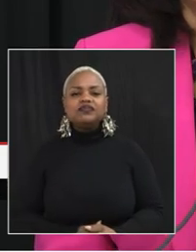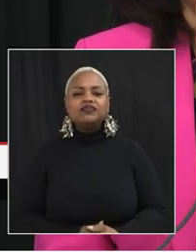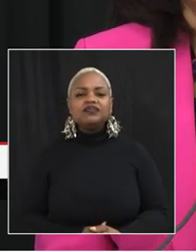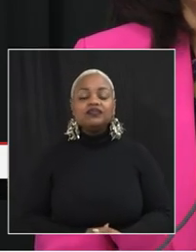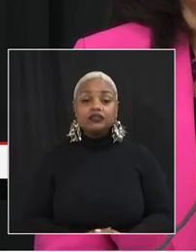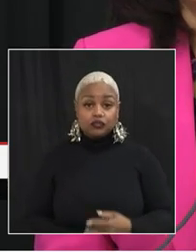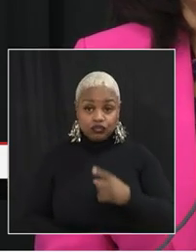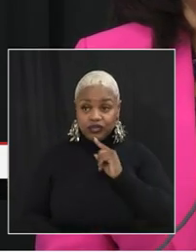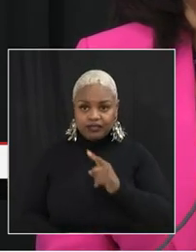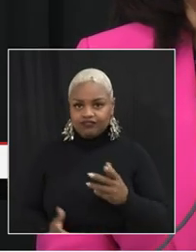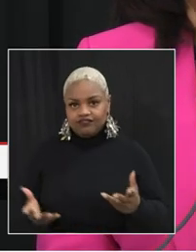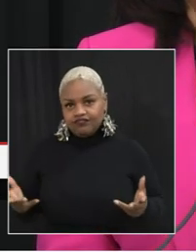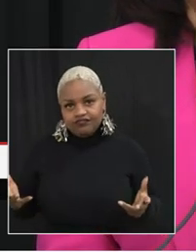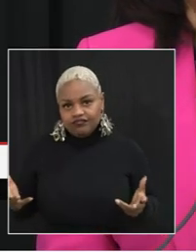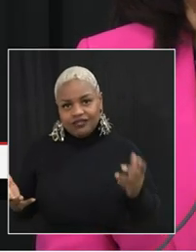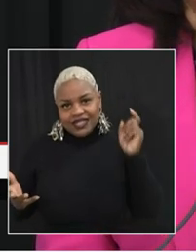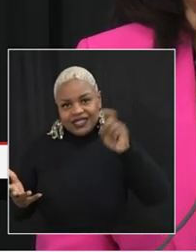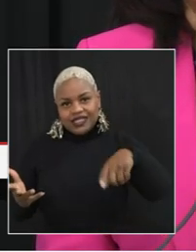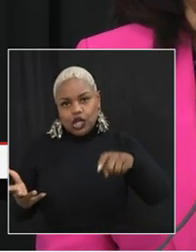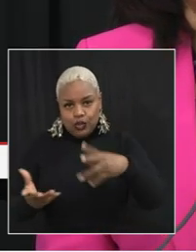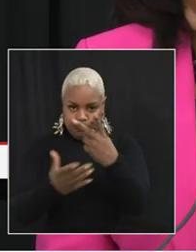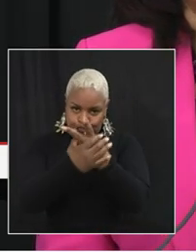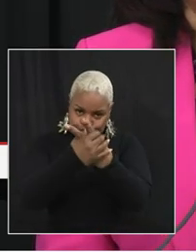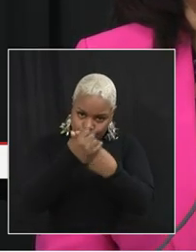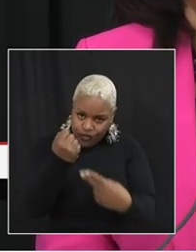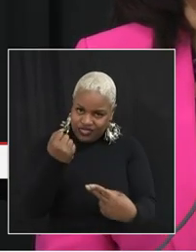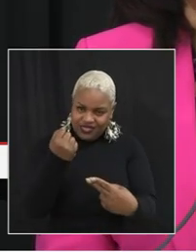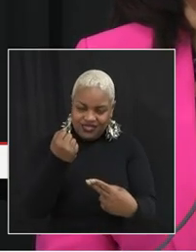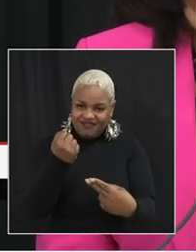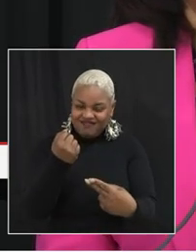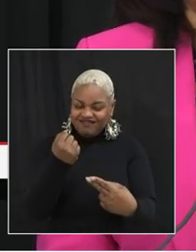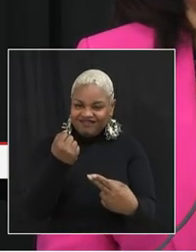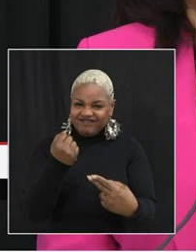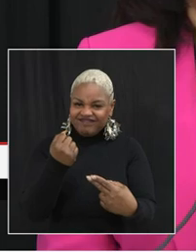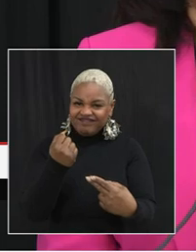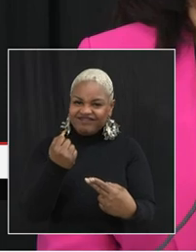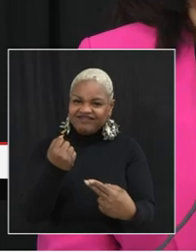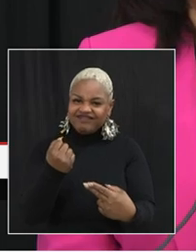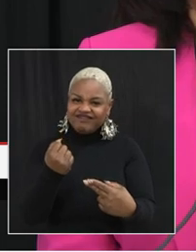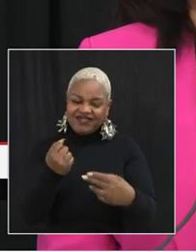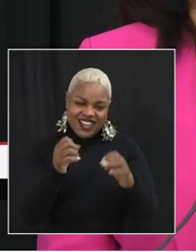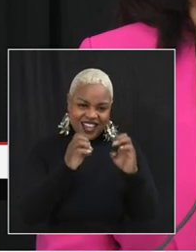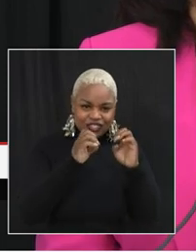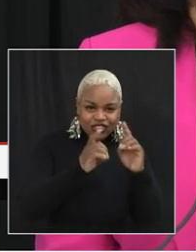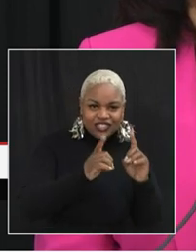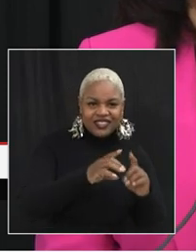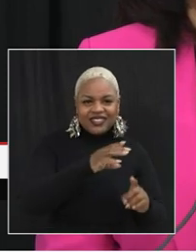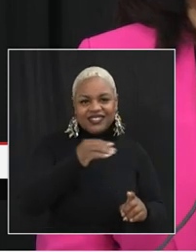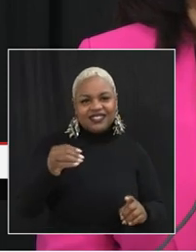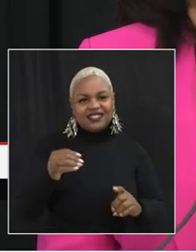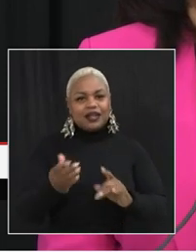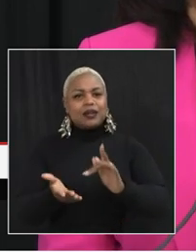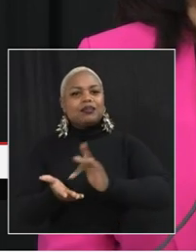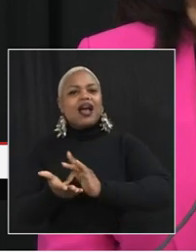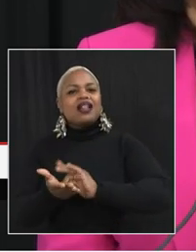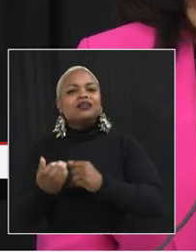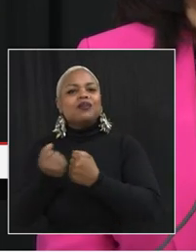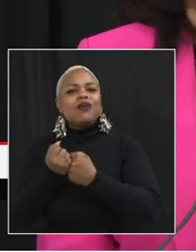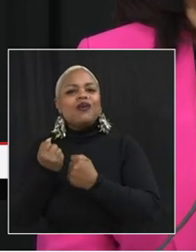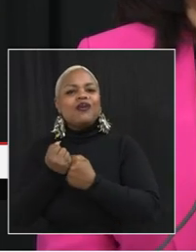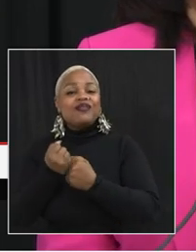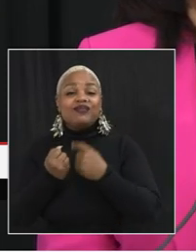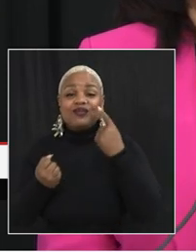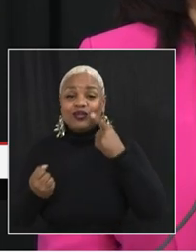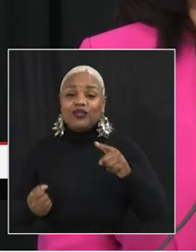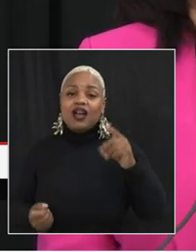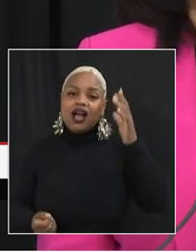special education with an underlying diagnosis of autism. So we're doing a better job at younger ages identifying kids, and as they